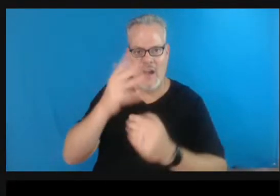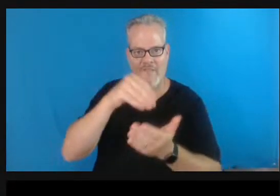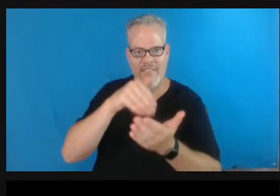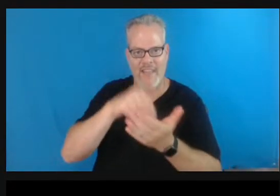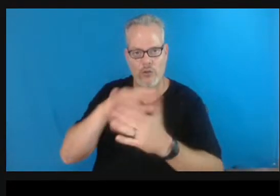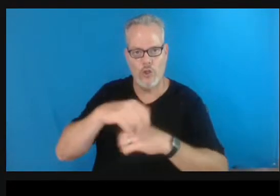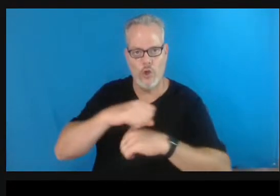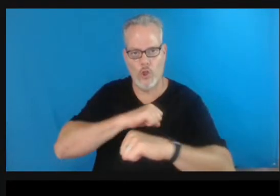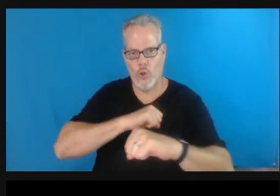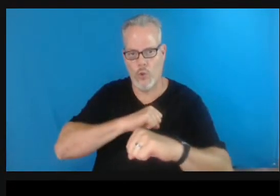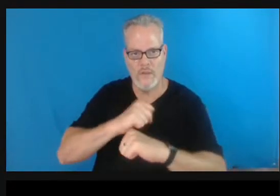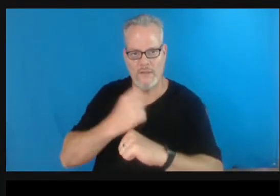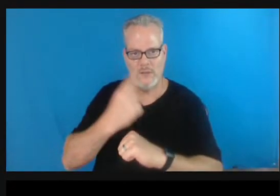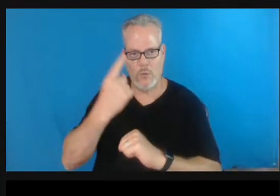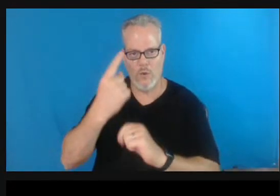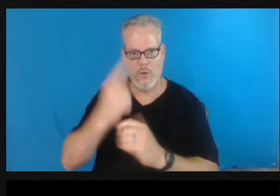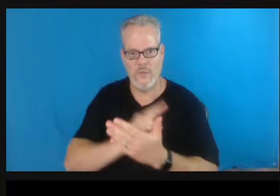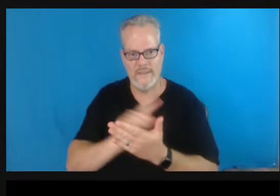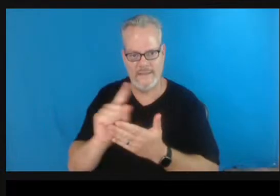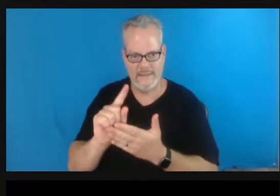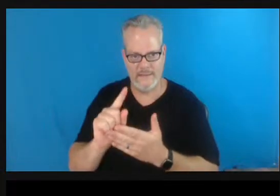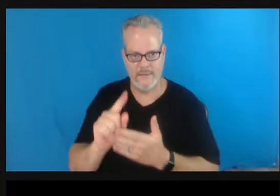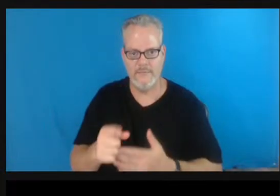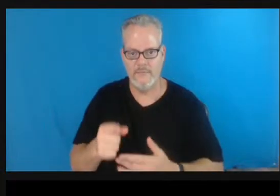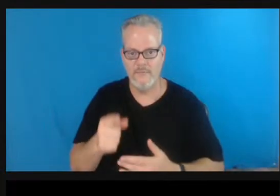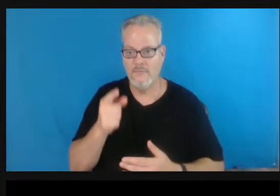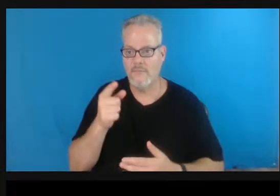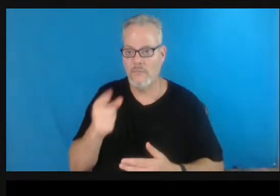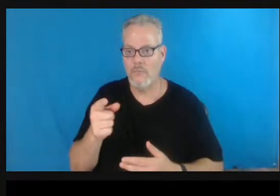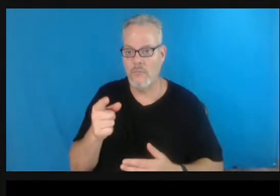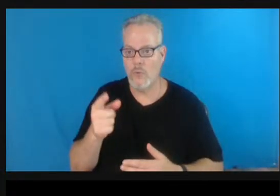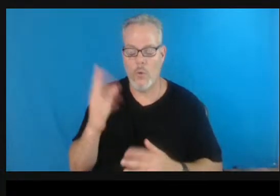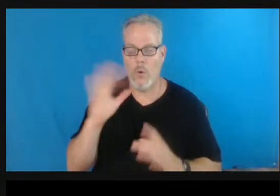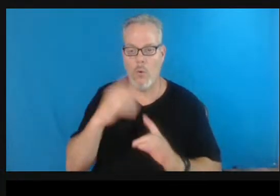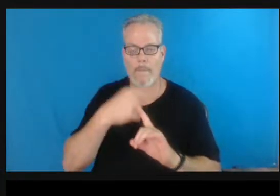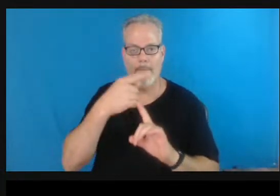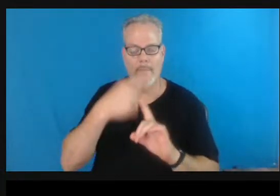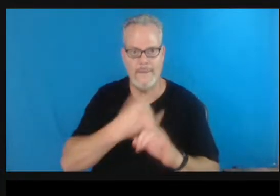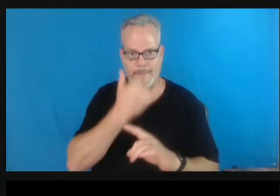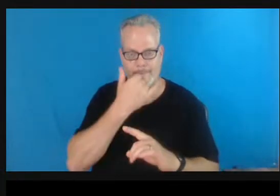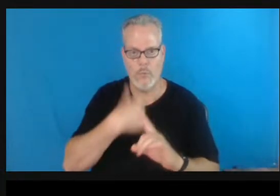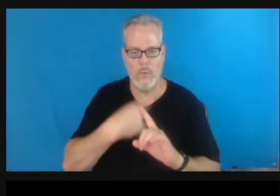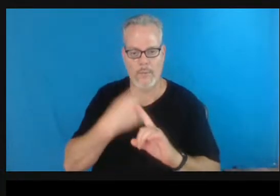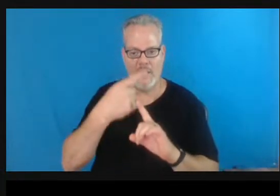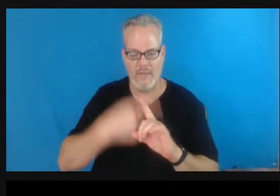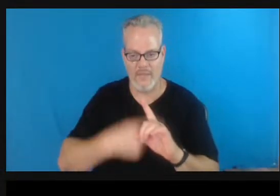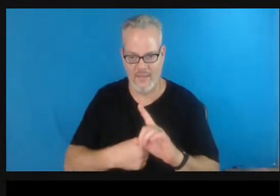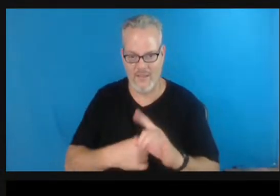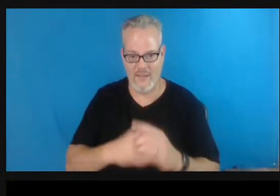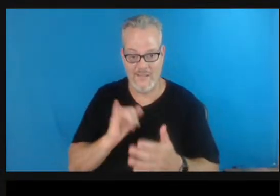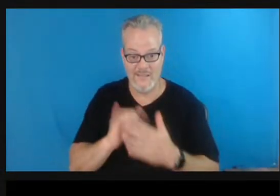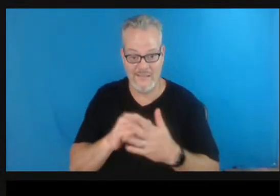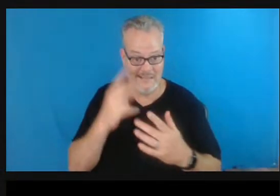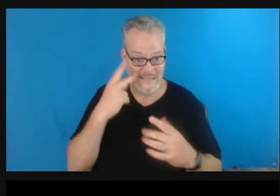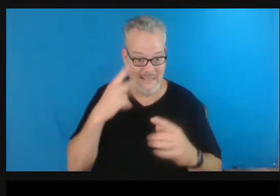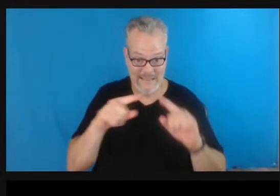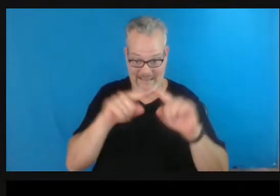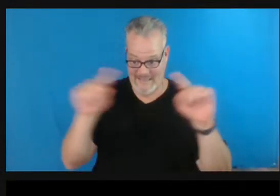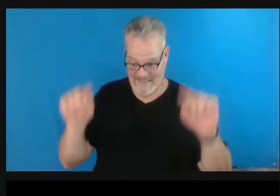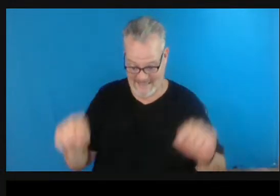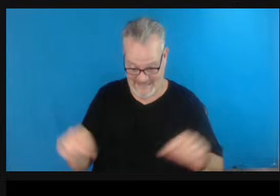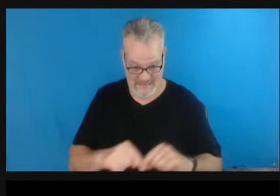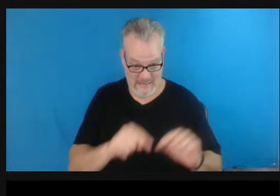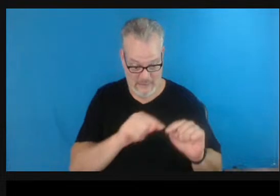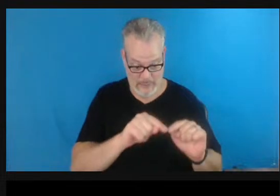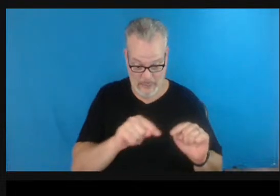And GPS, here's our relative equilibrium compared to we showed you the last year of extension, but that continues past the last